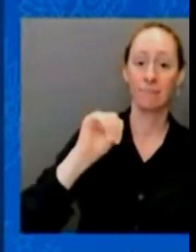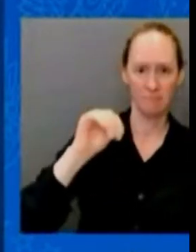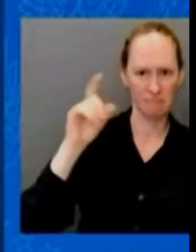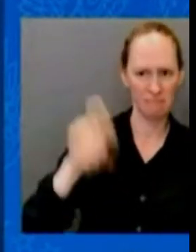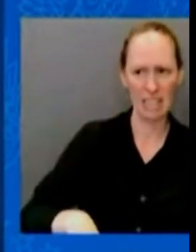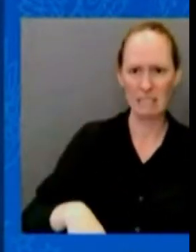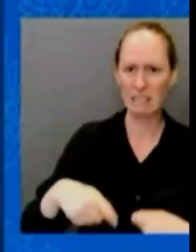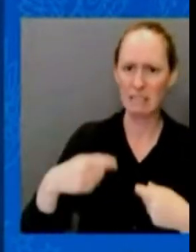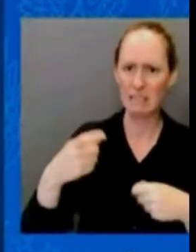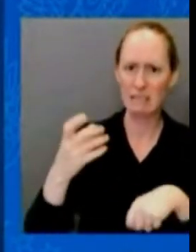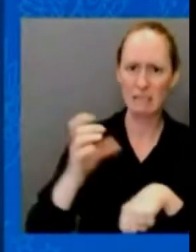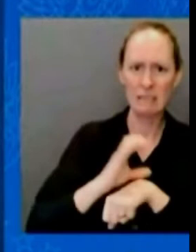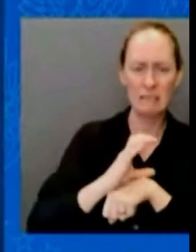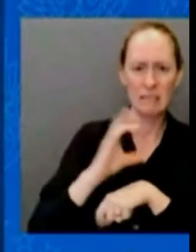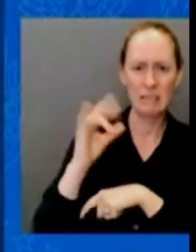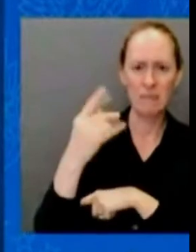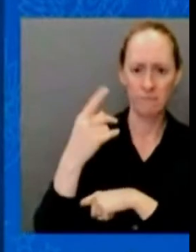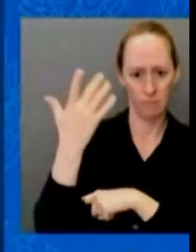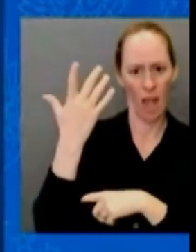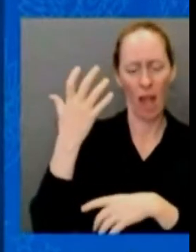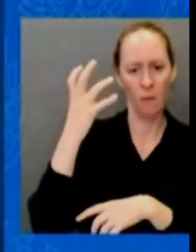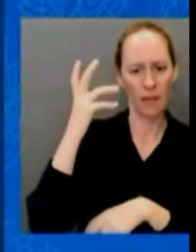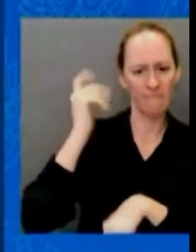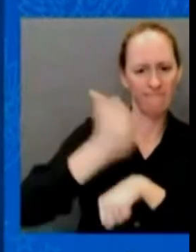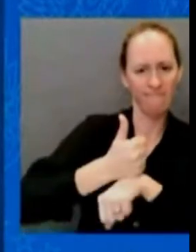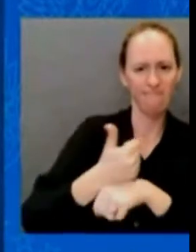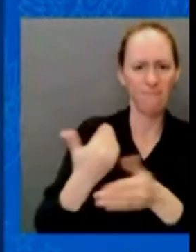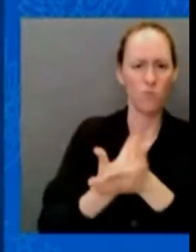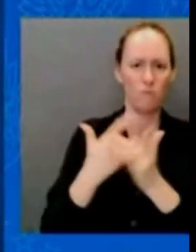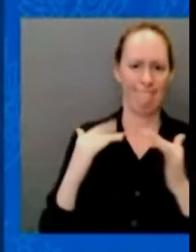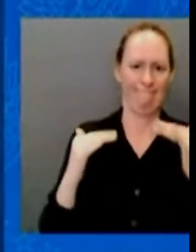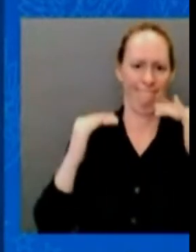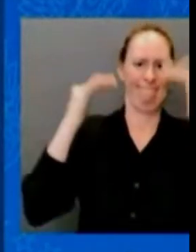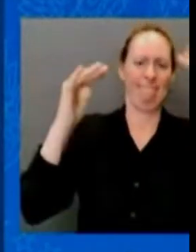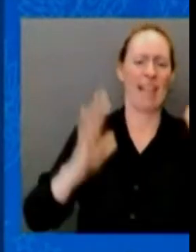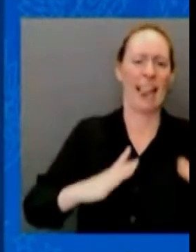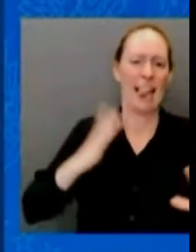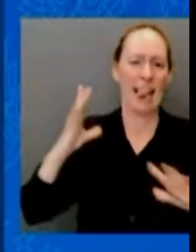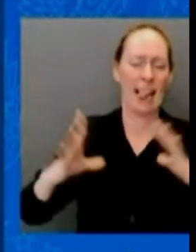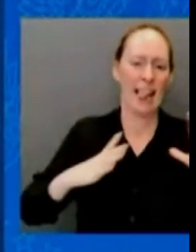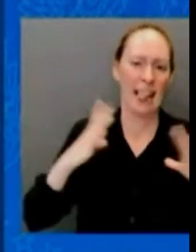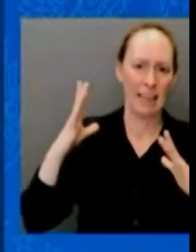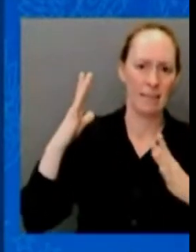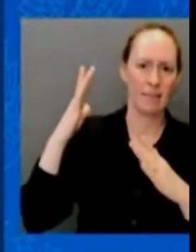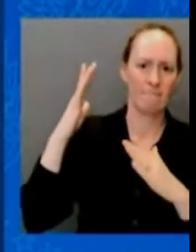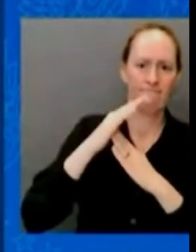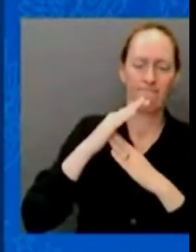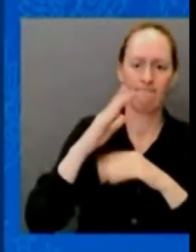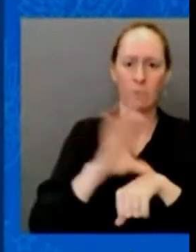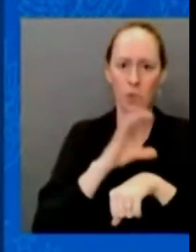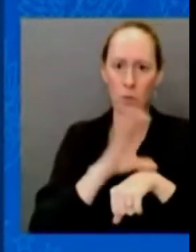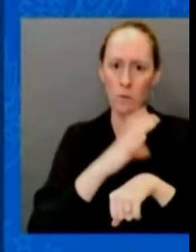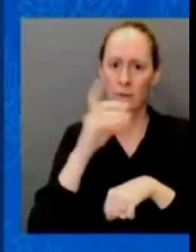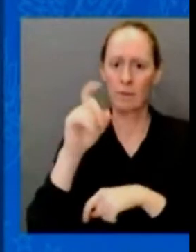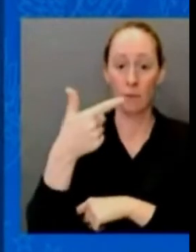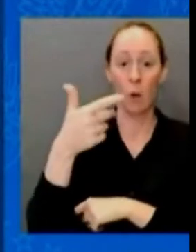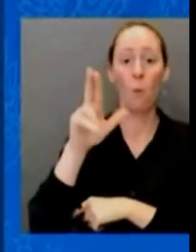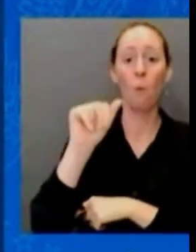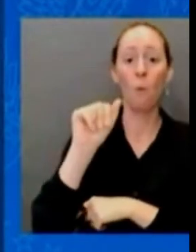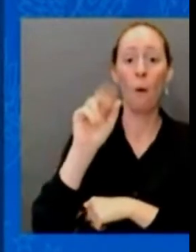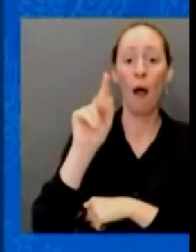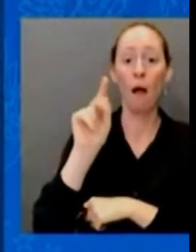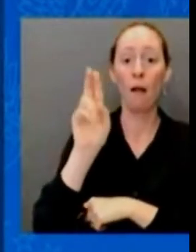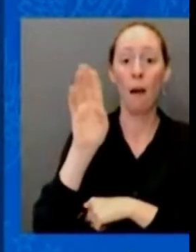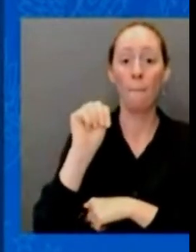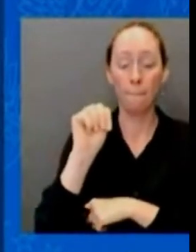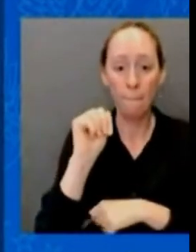York. Instead of relying on chips made overseas that could be delayed because of a pandemic or some other global supply chain issue, they can get